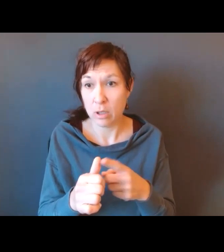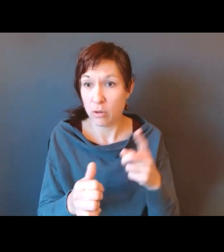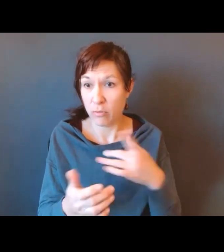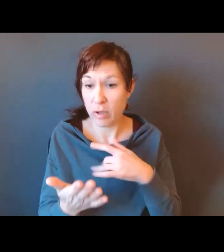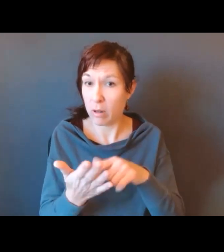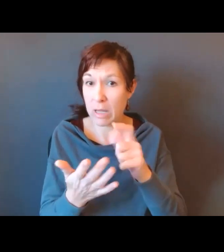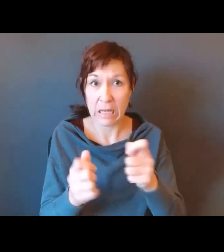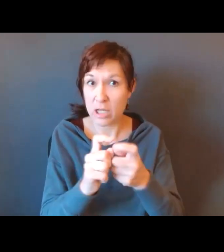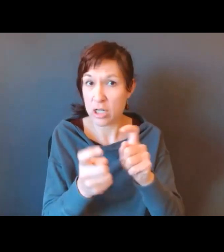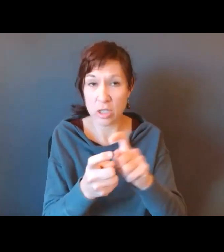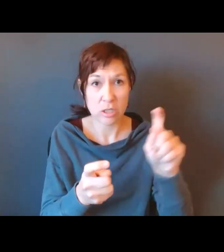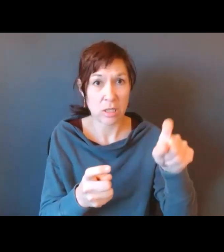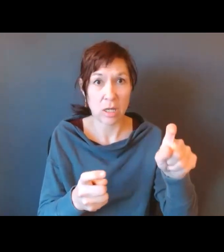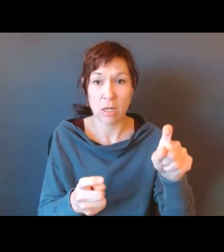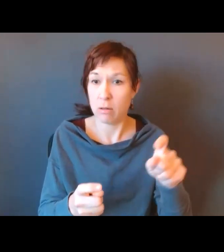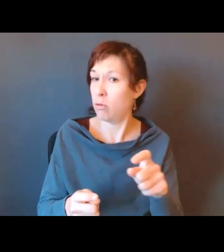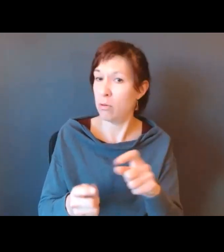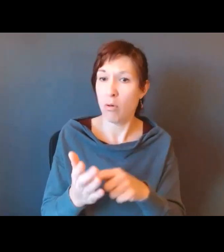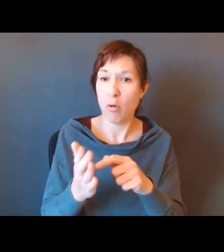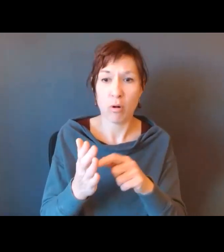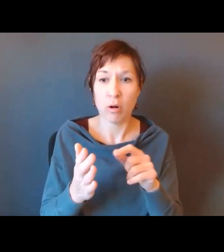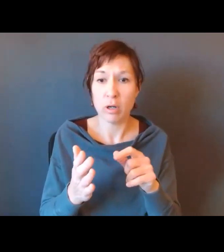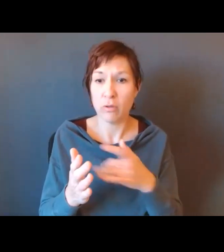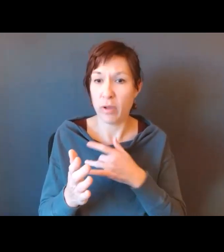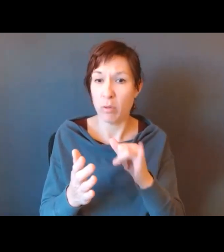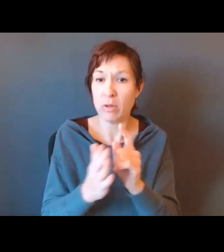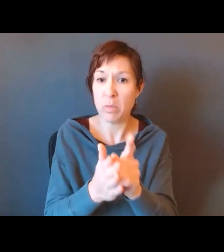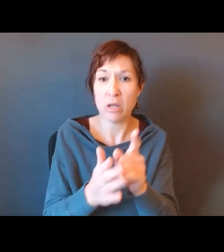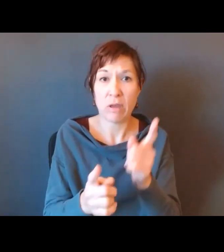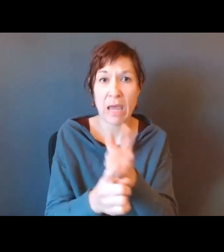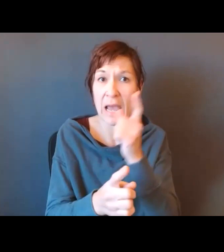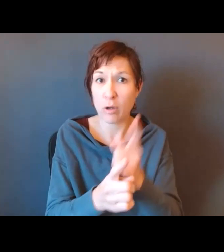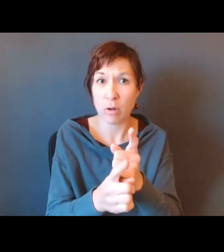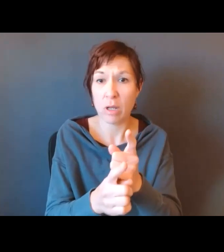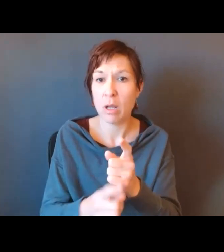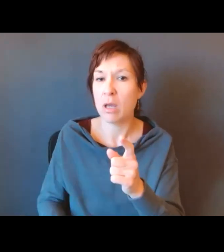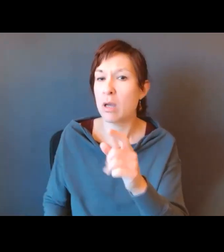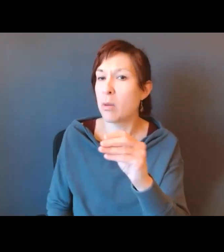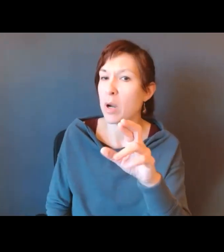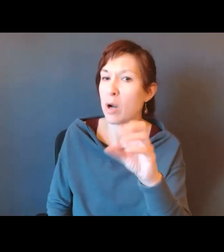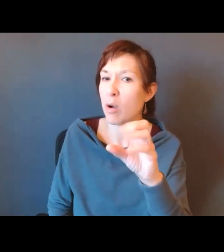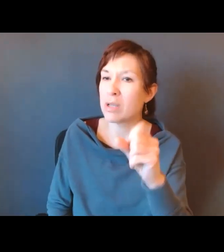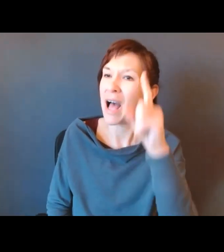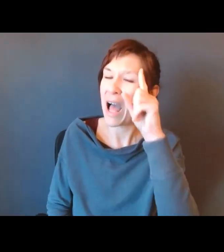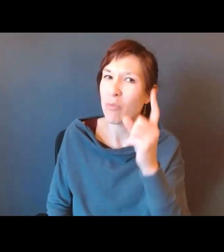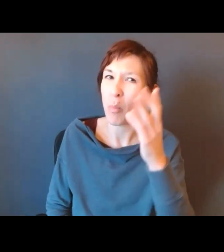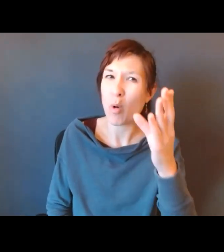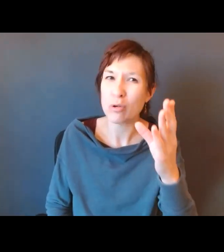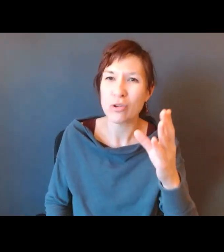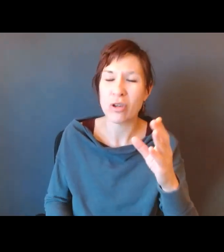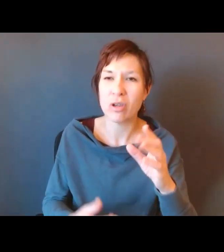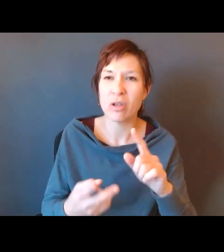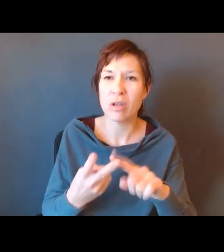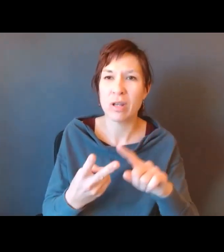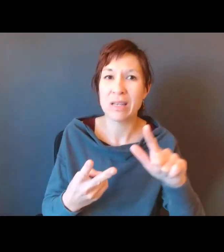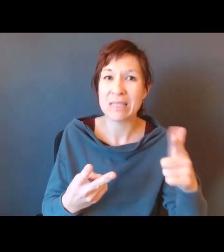captured everything that had occurred at the meeting last time. Okay, sorry. No, I thought we motion and then second and then we discussed, but